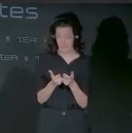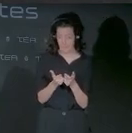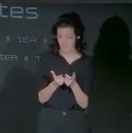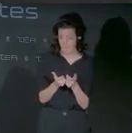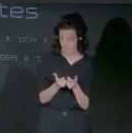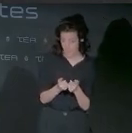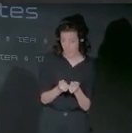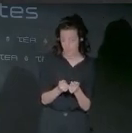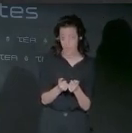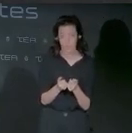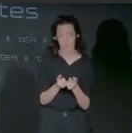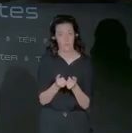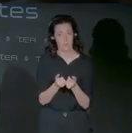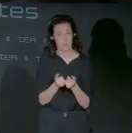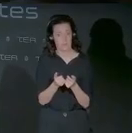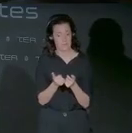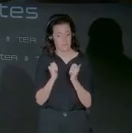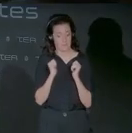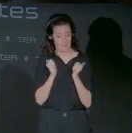worlds. Thank you.